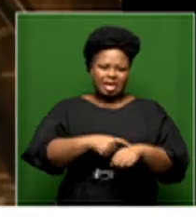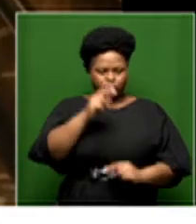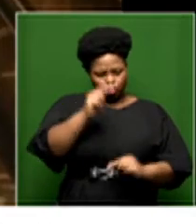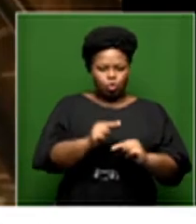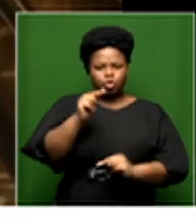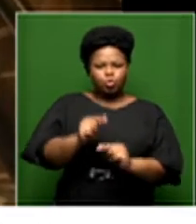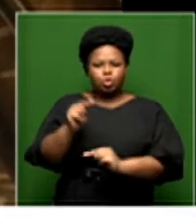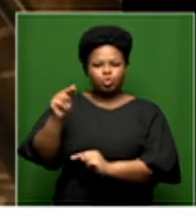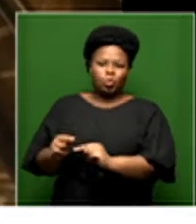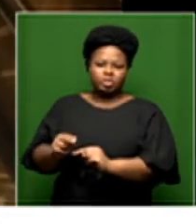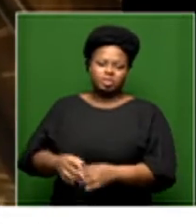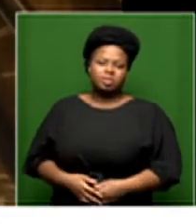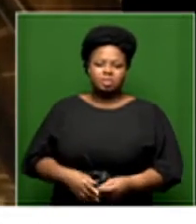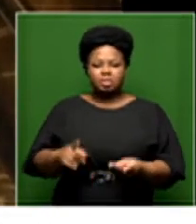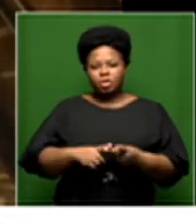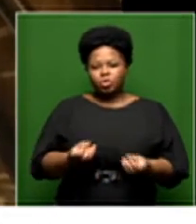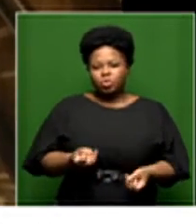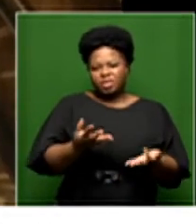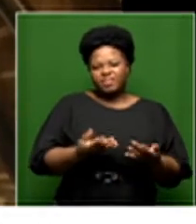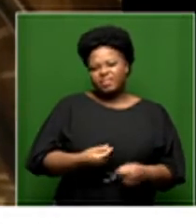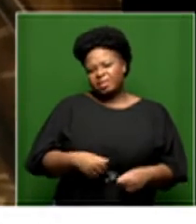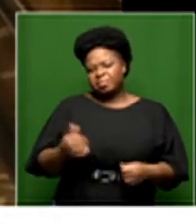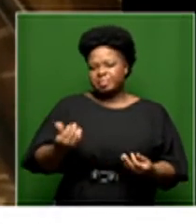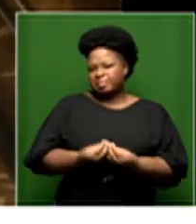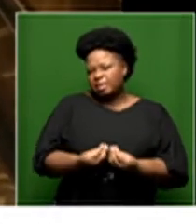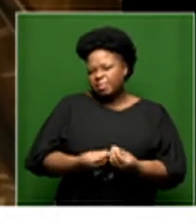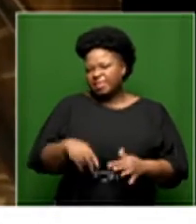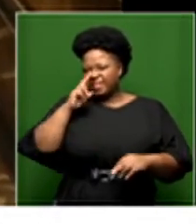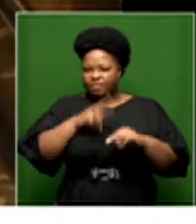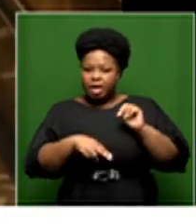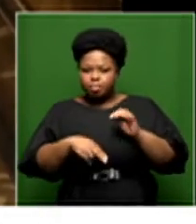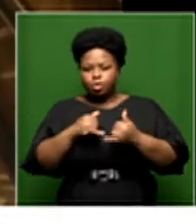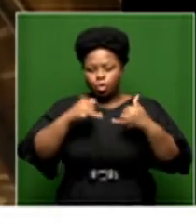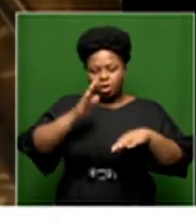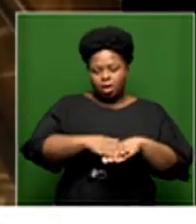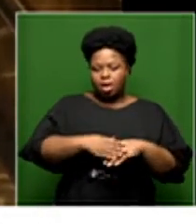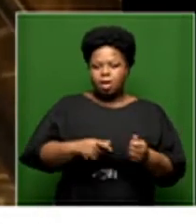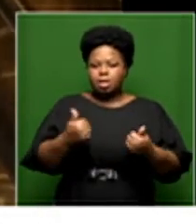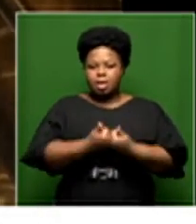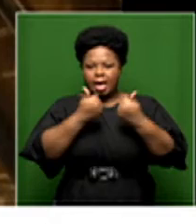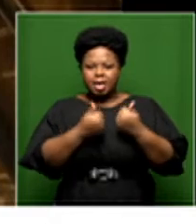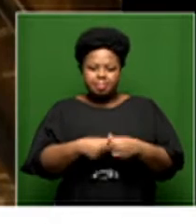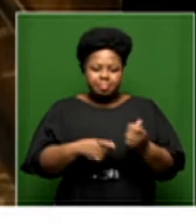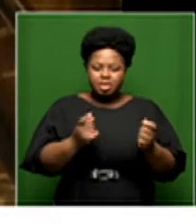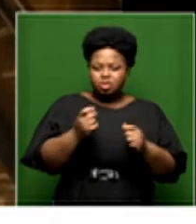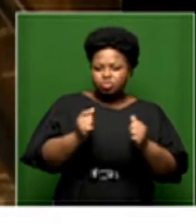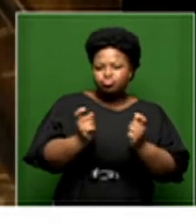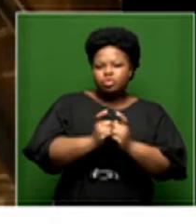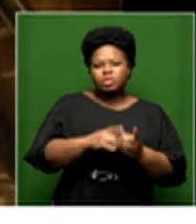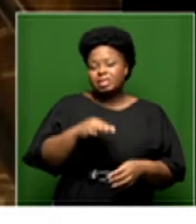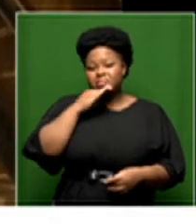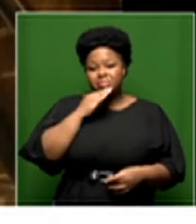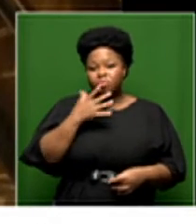single subject. You incentivize them through gamification and making it fun online. And, it's not that we want